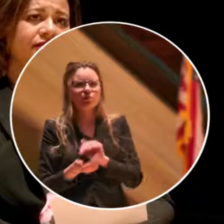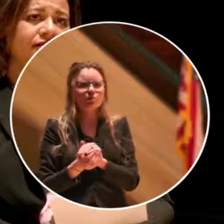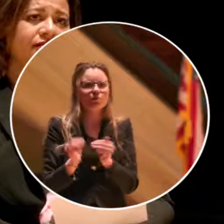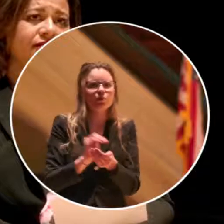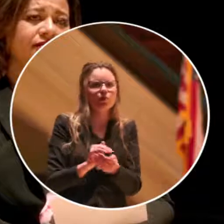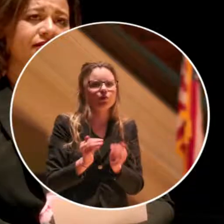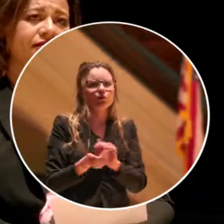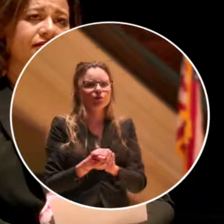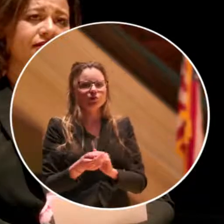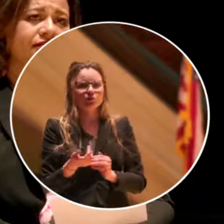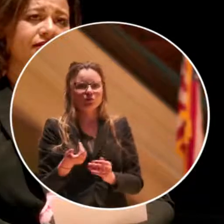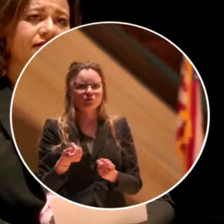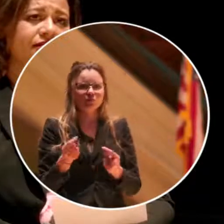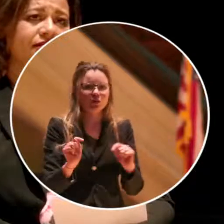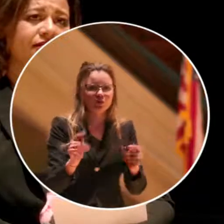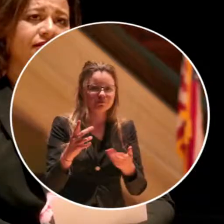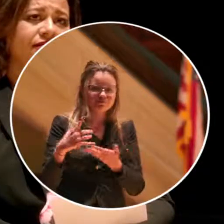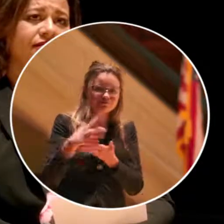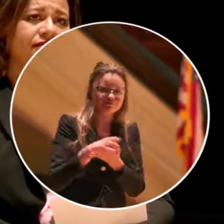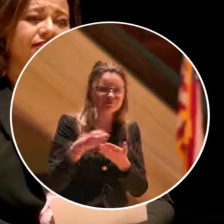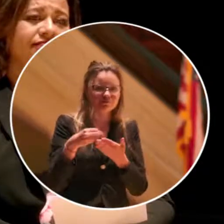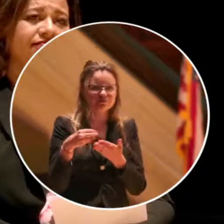was being refurbished.